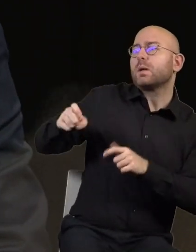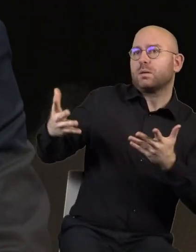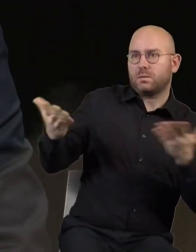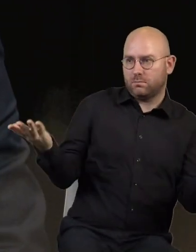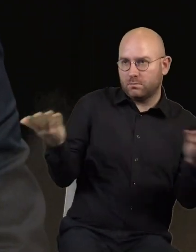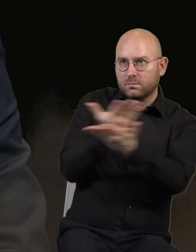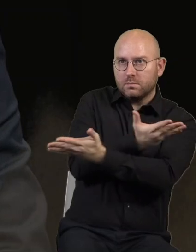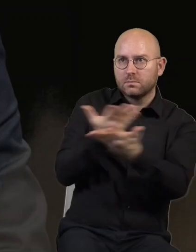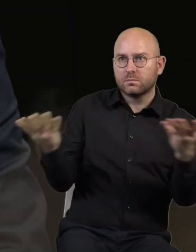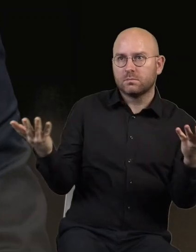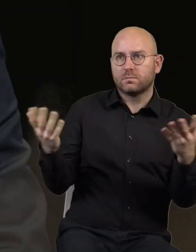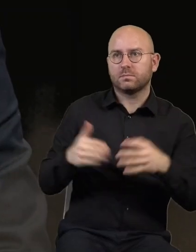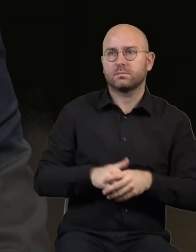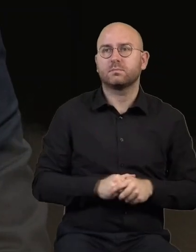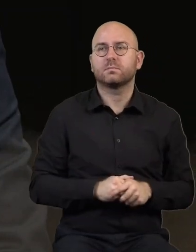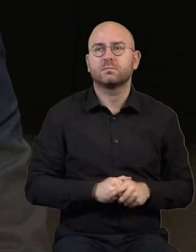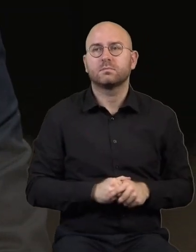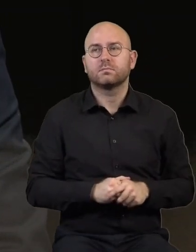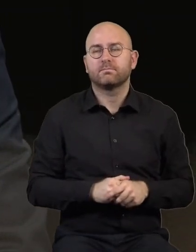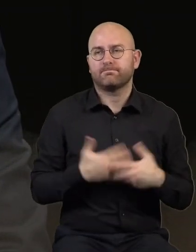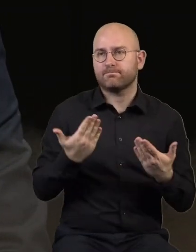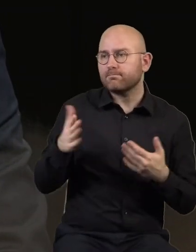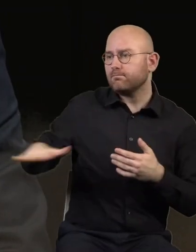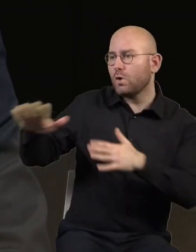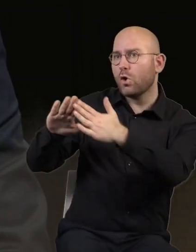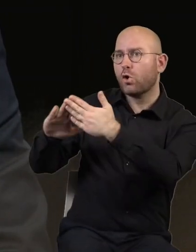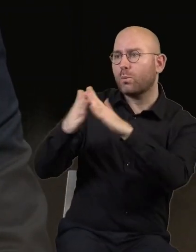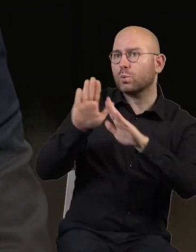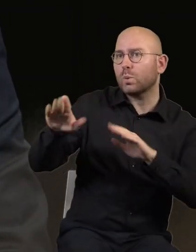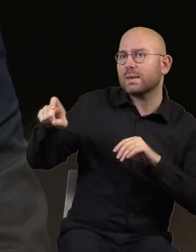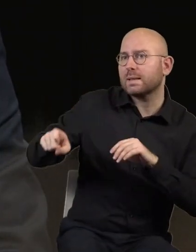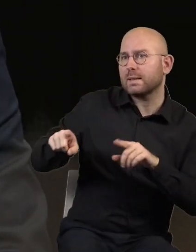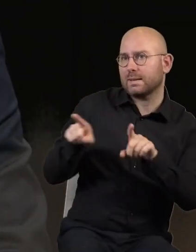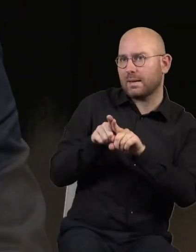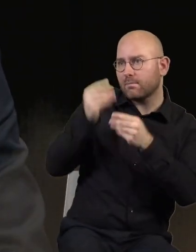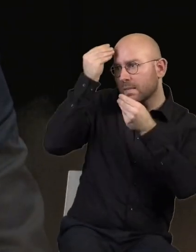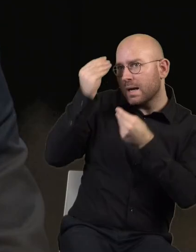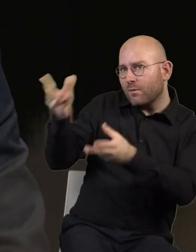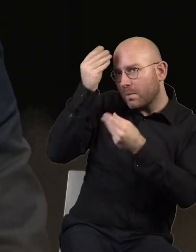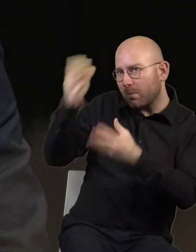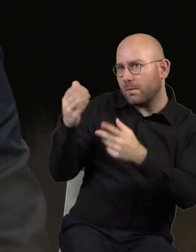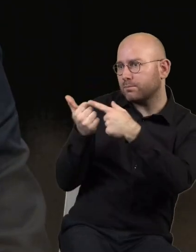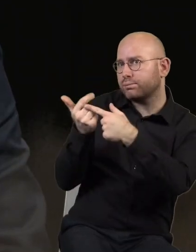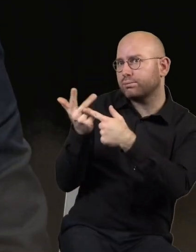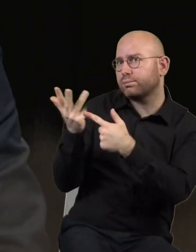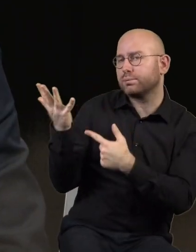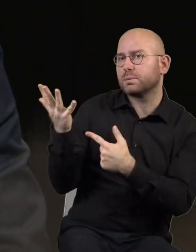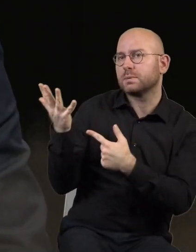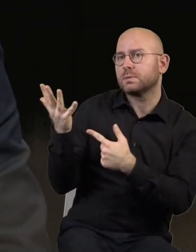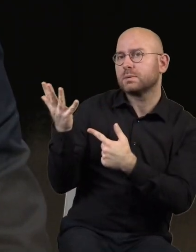needs. On the other hand, we should communicate what is possible to be financed